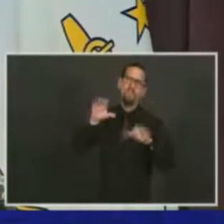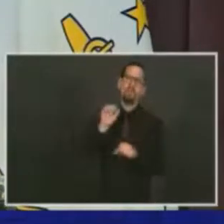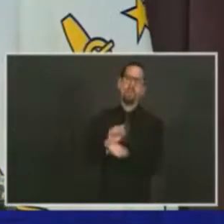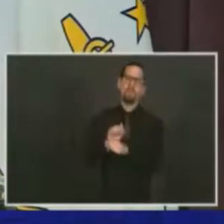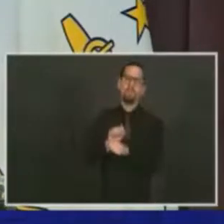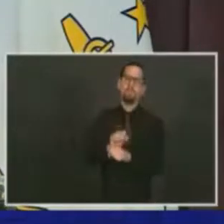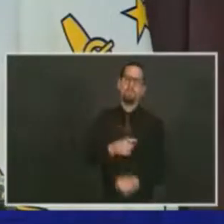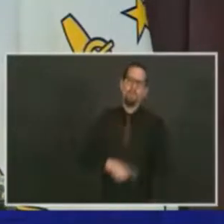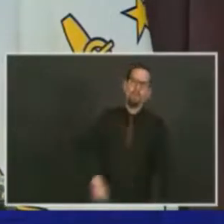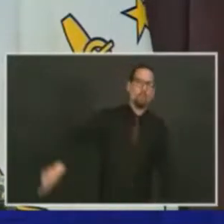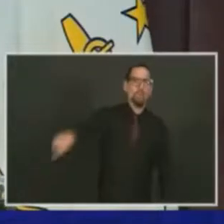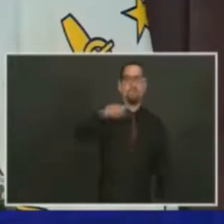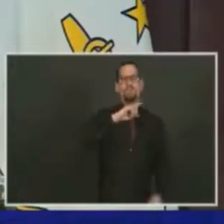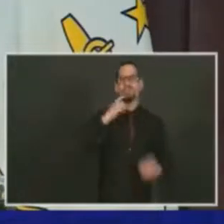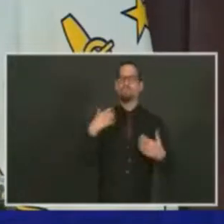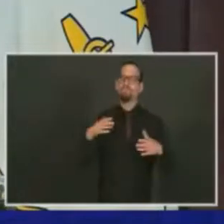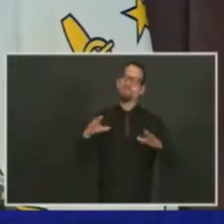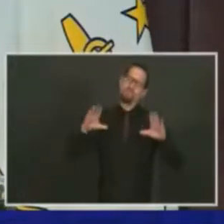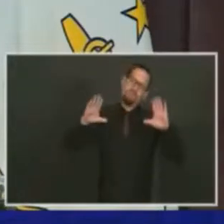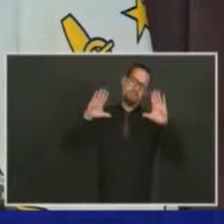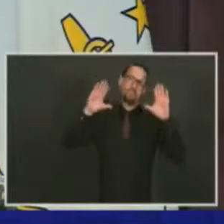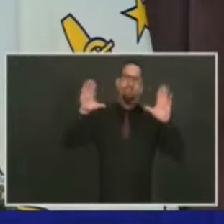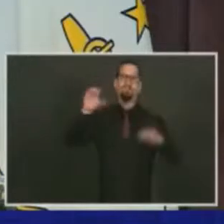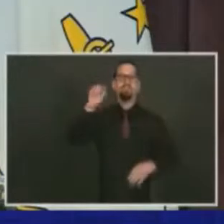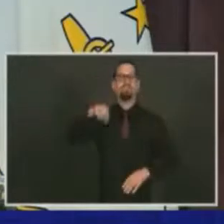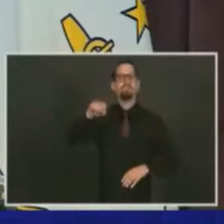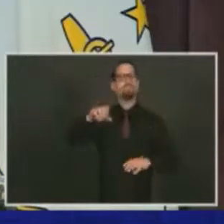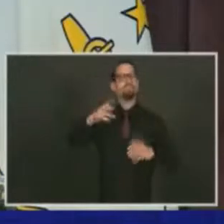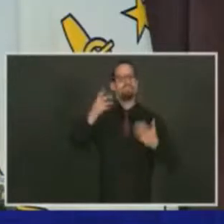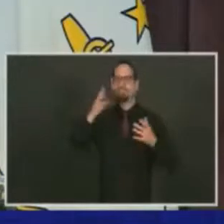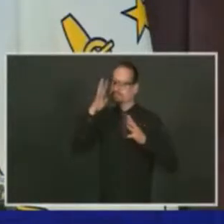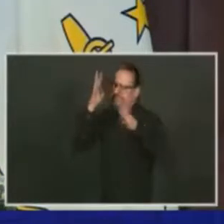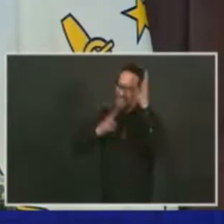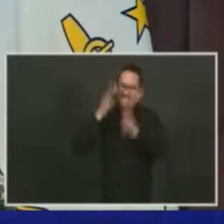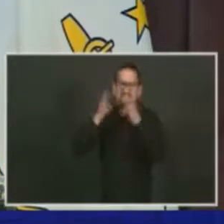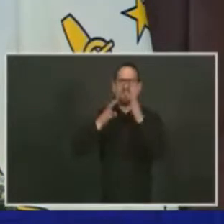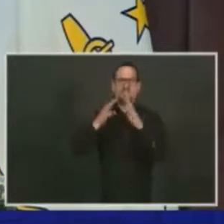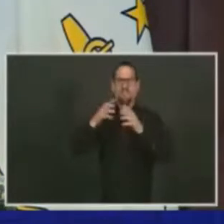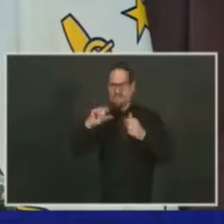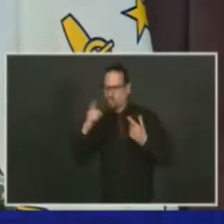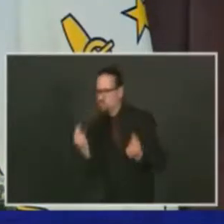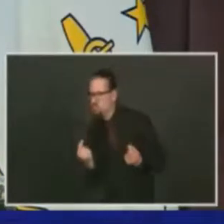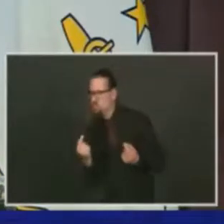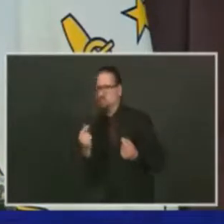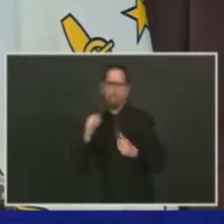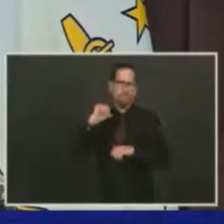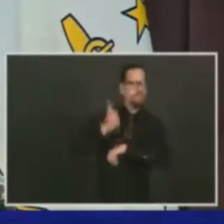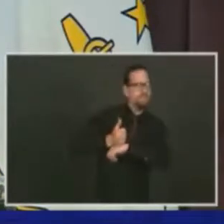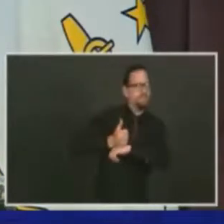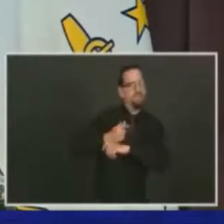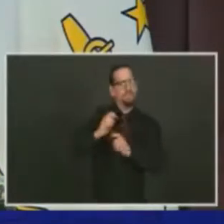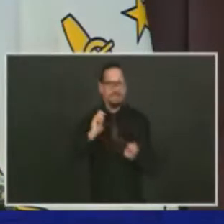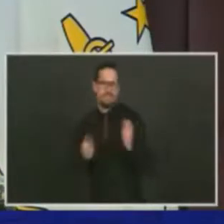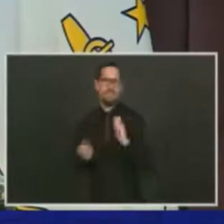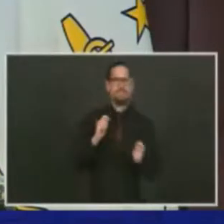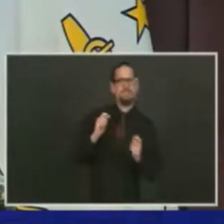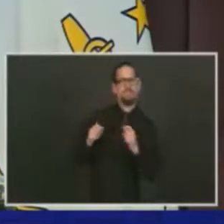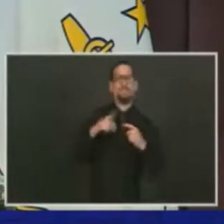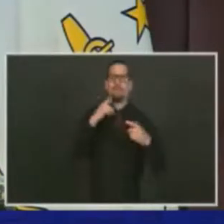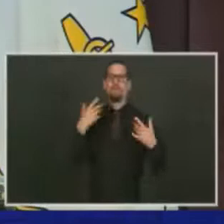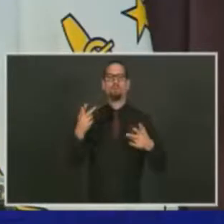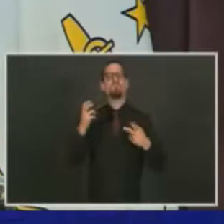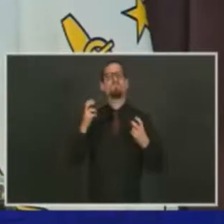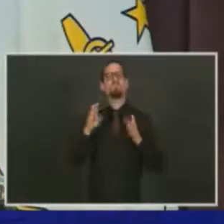great things, of great innovation, great resilience, and just rising to the